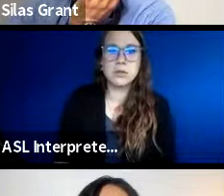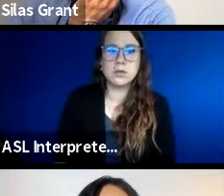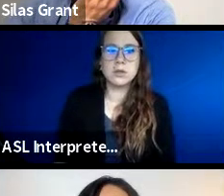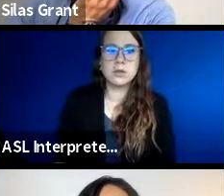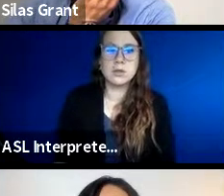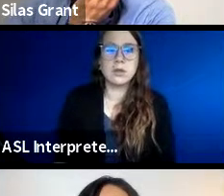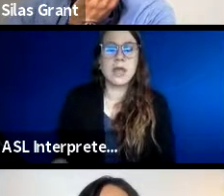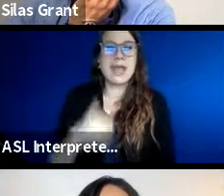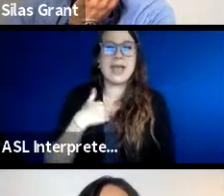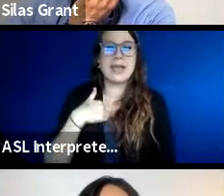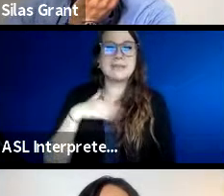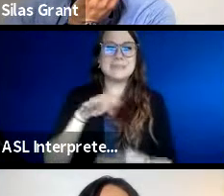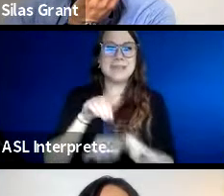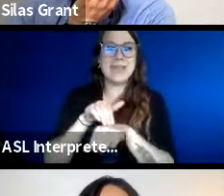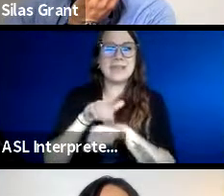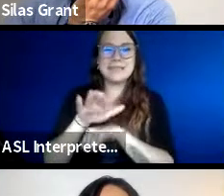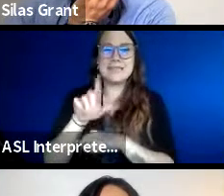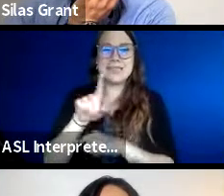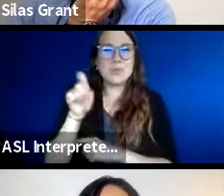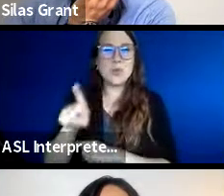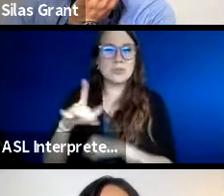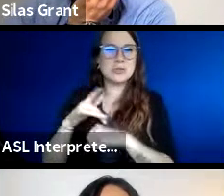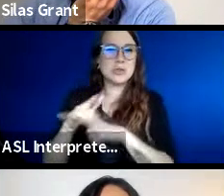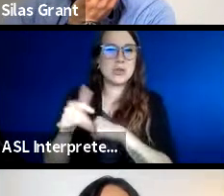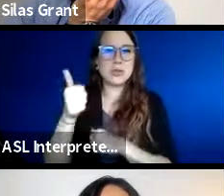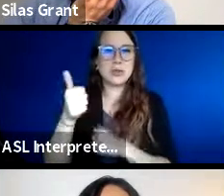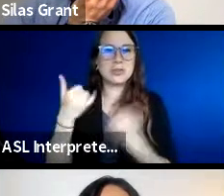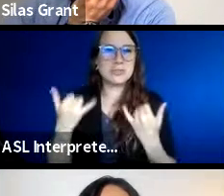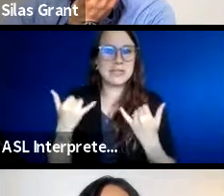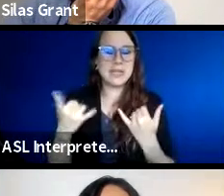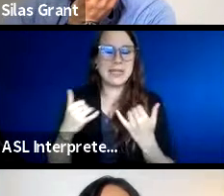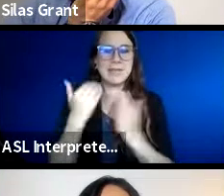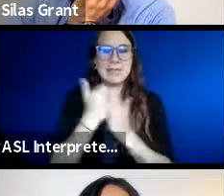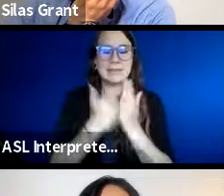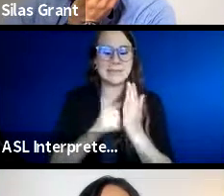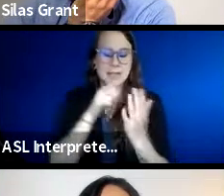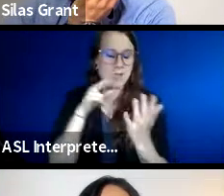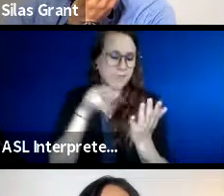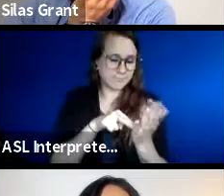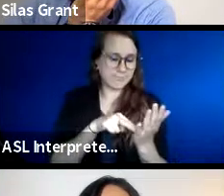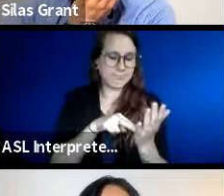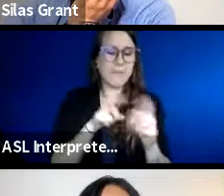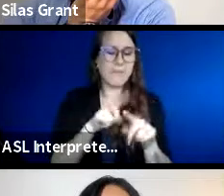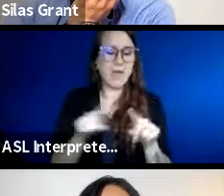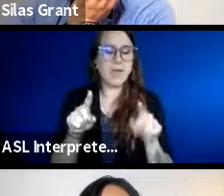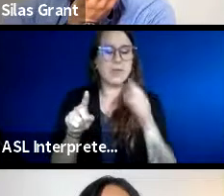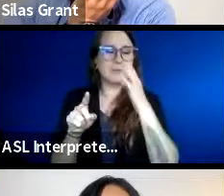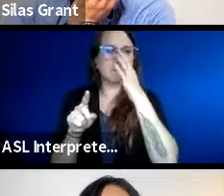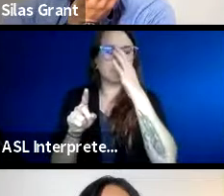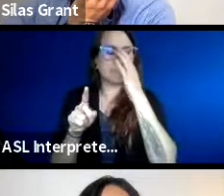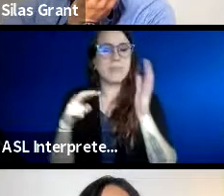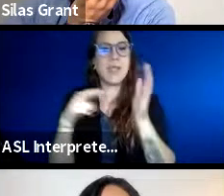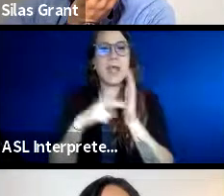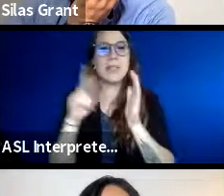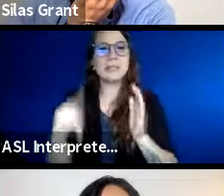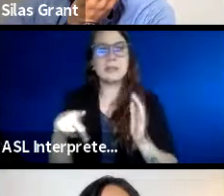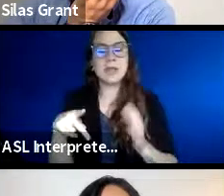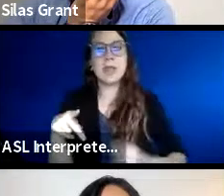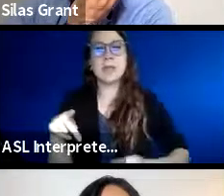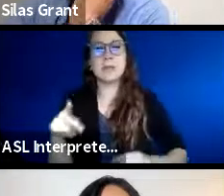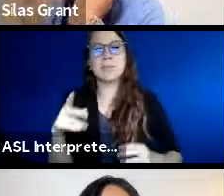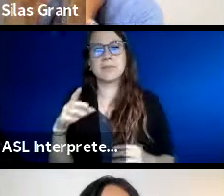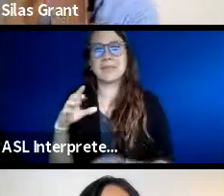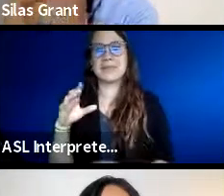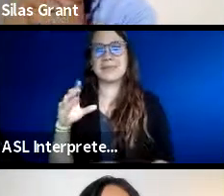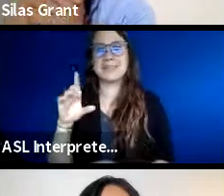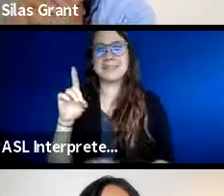I sent a question earlier today listing it all out. I don't have it in front of me, but I looked it up, and Vision Zero